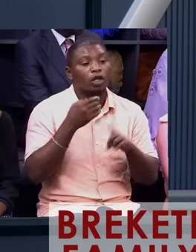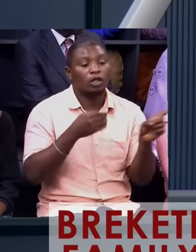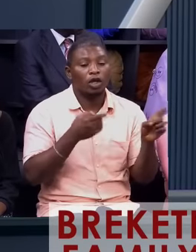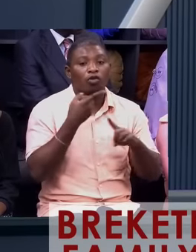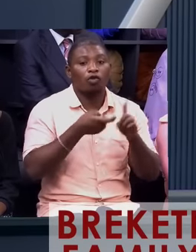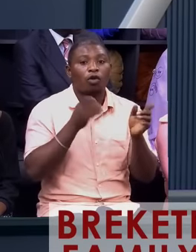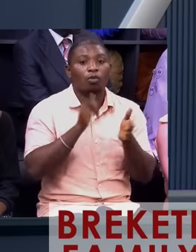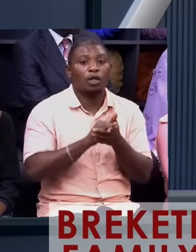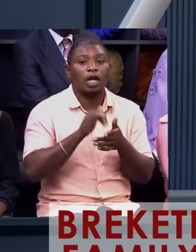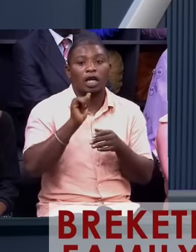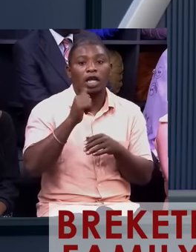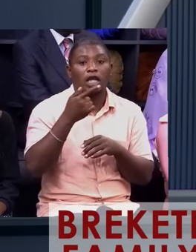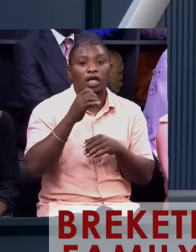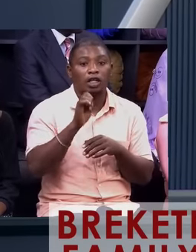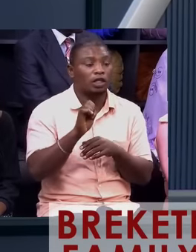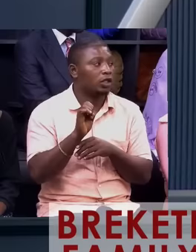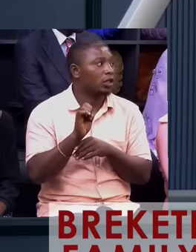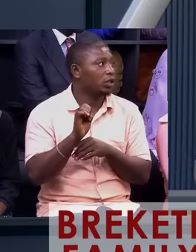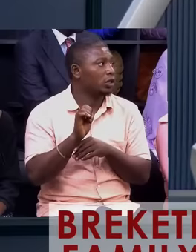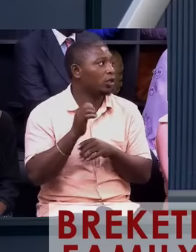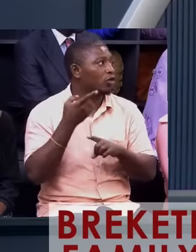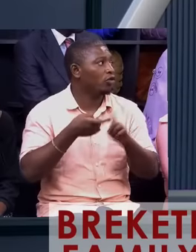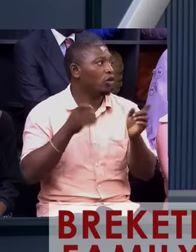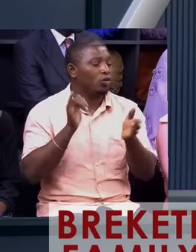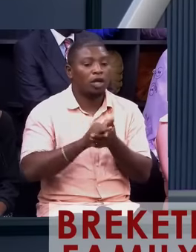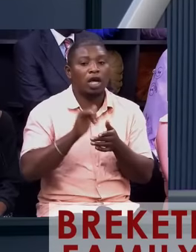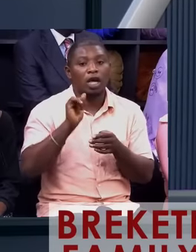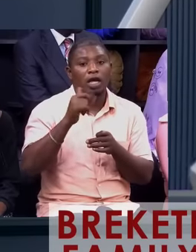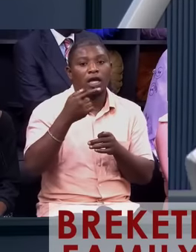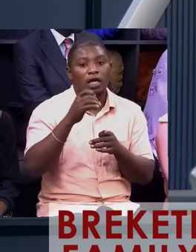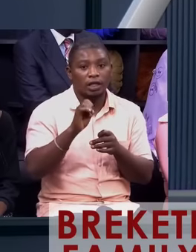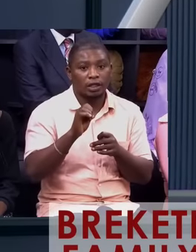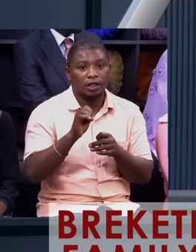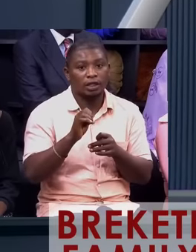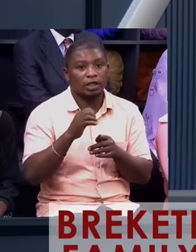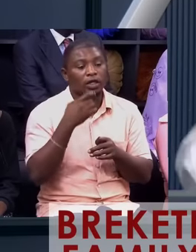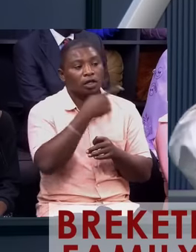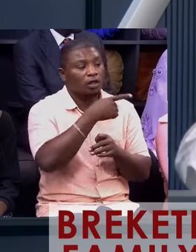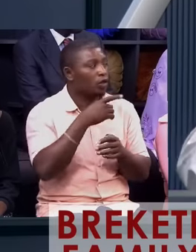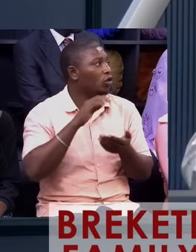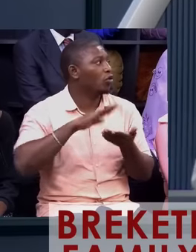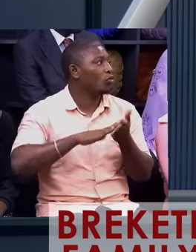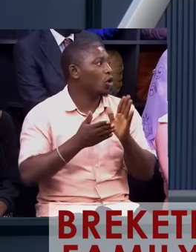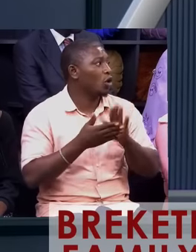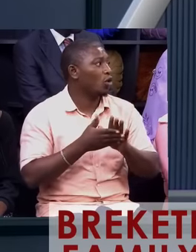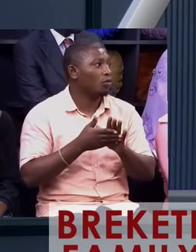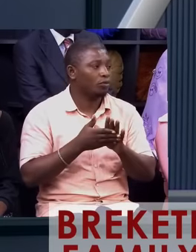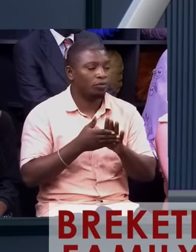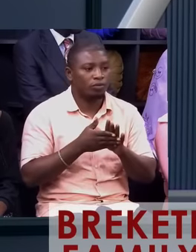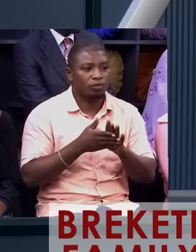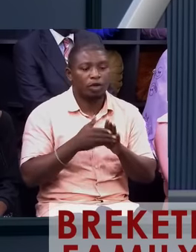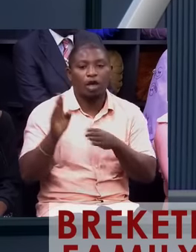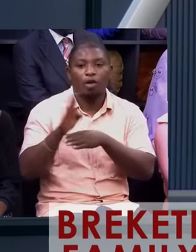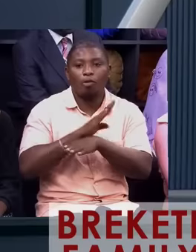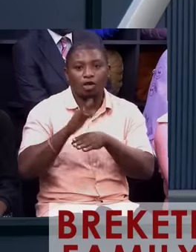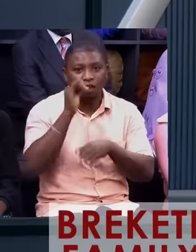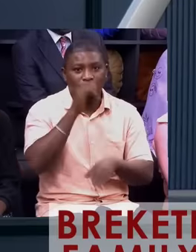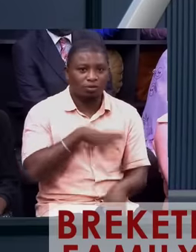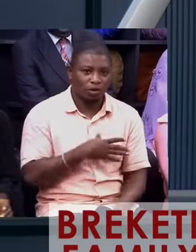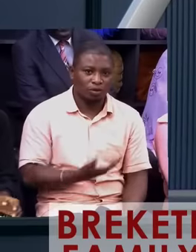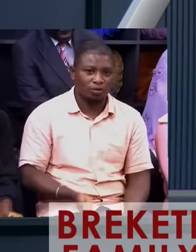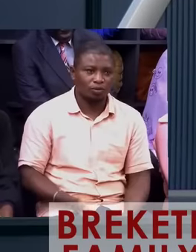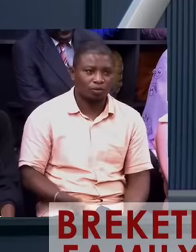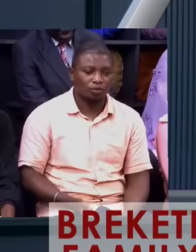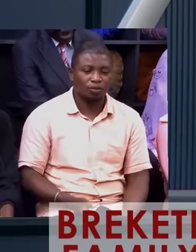I see listen my friend from that age n you become an entrepreneur I